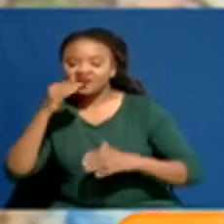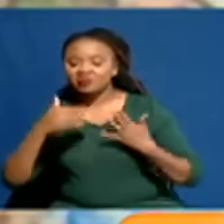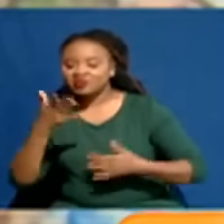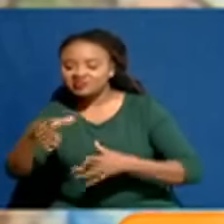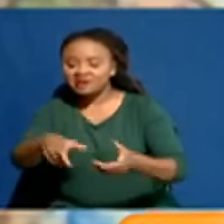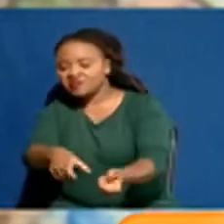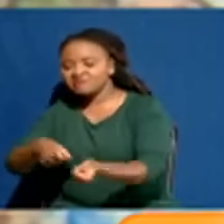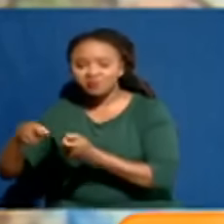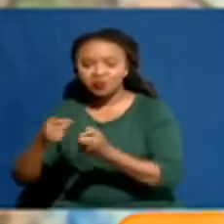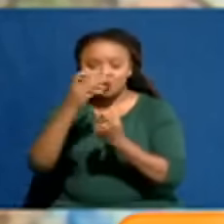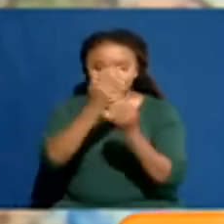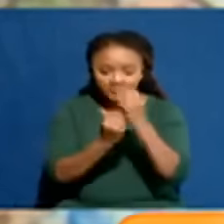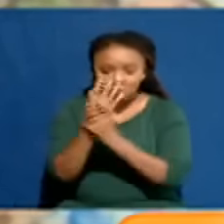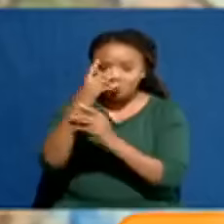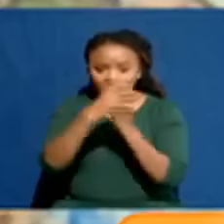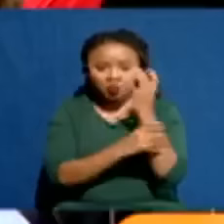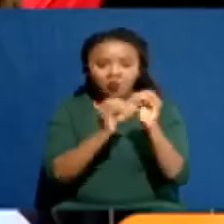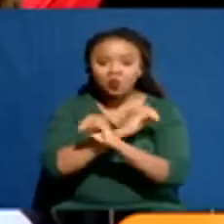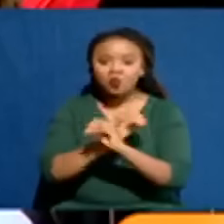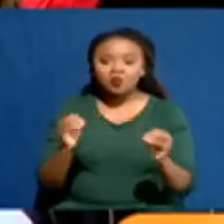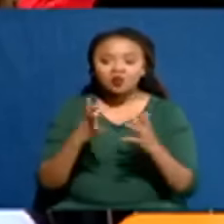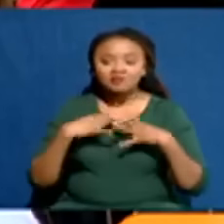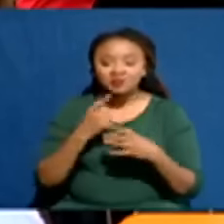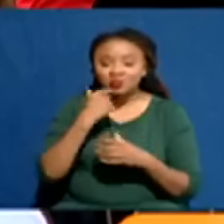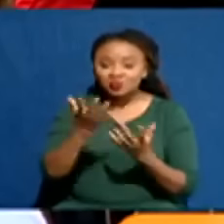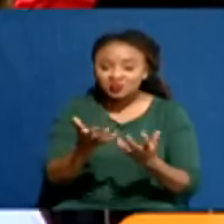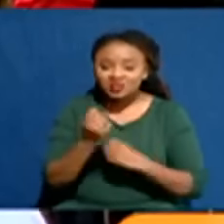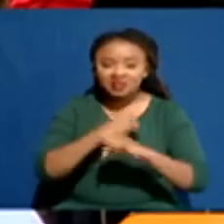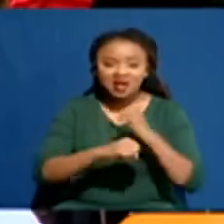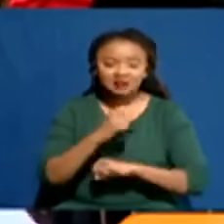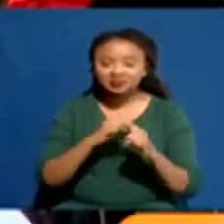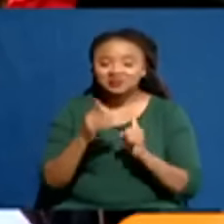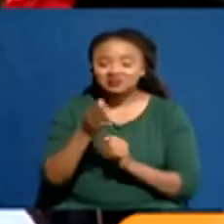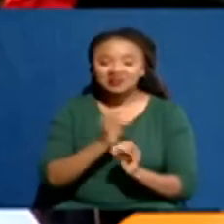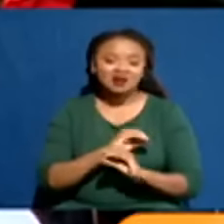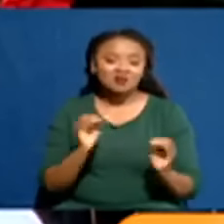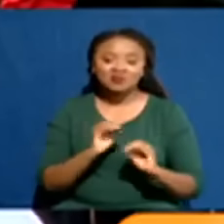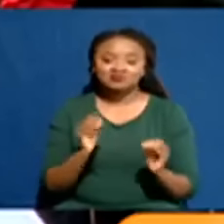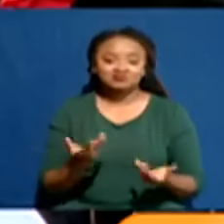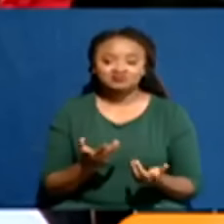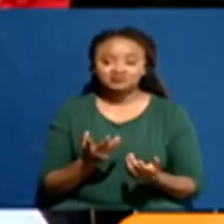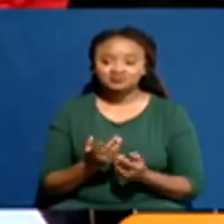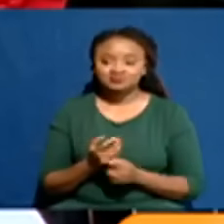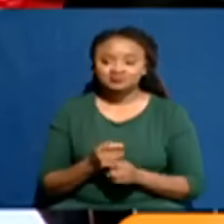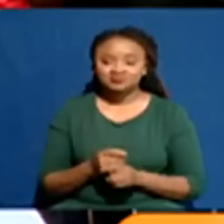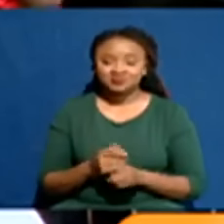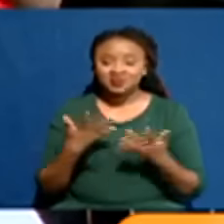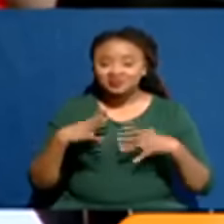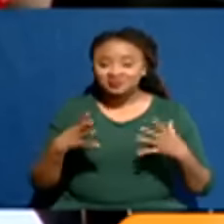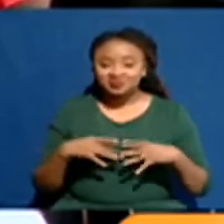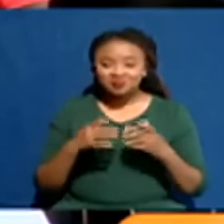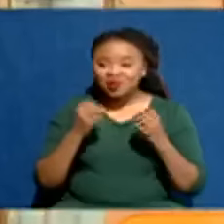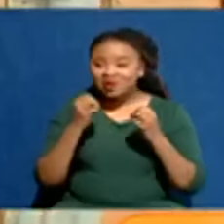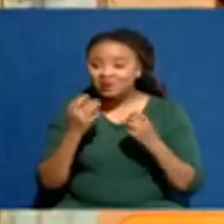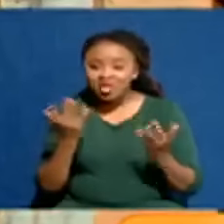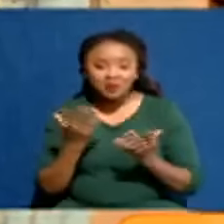eh, na watu wenye wanafaa kusaidia wako. Despite the efforts of the local rescue teams, an unknown number of individuals remain